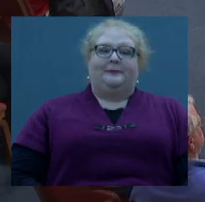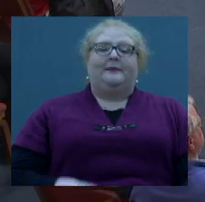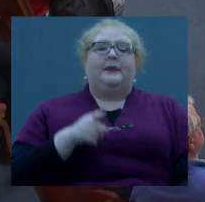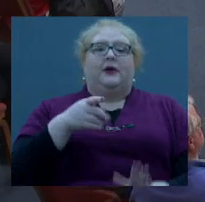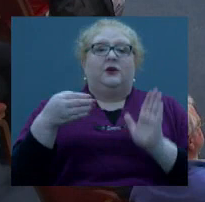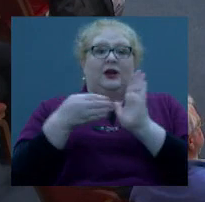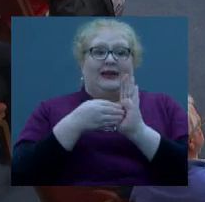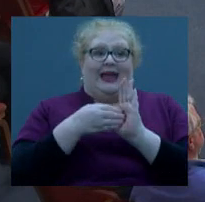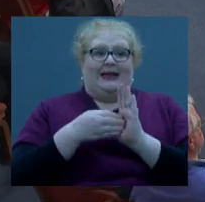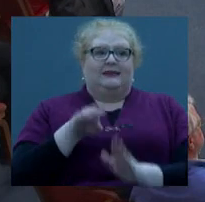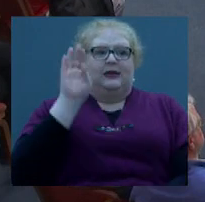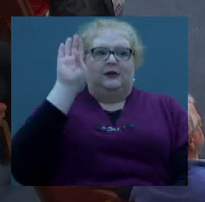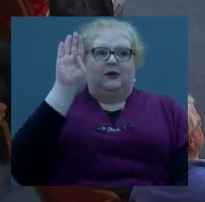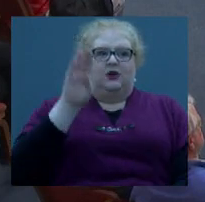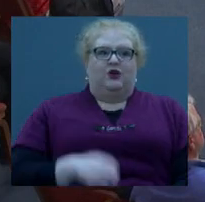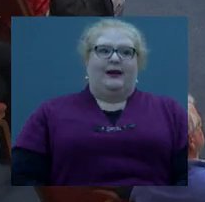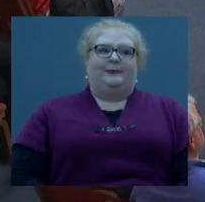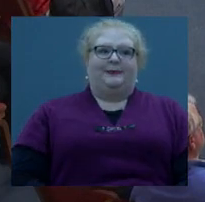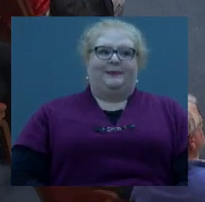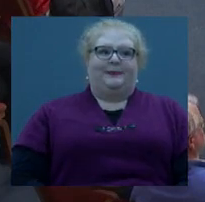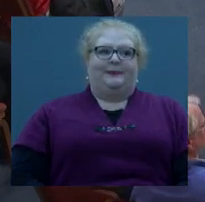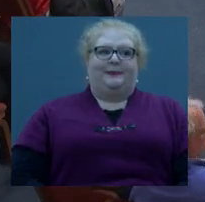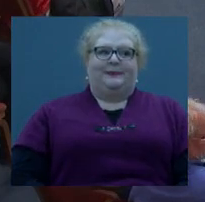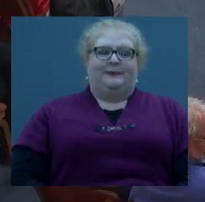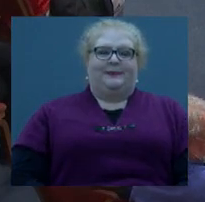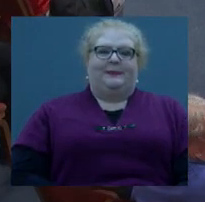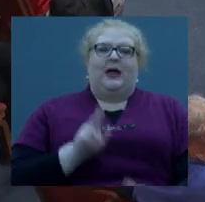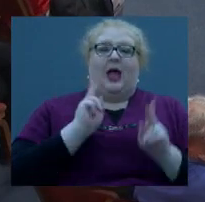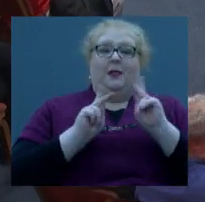If you're not, raise your hand.